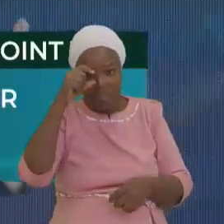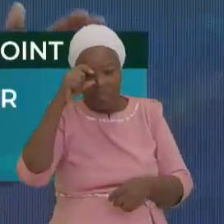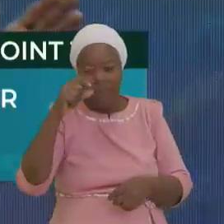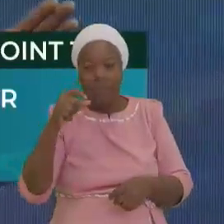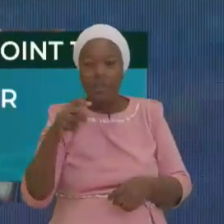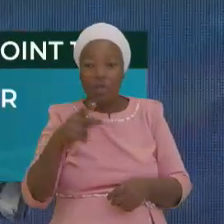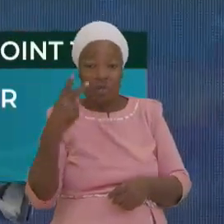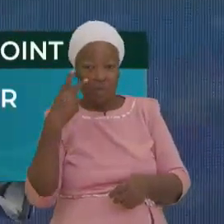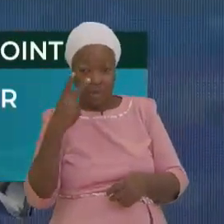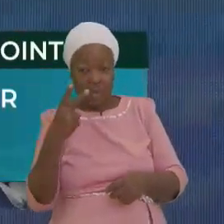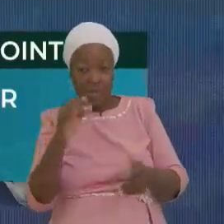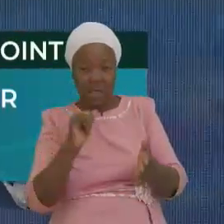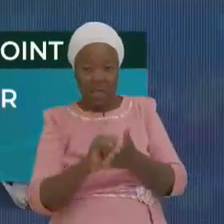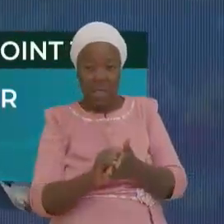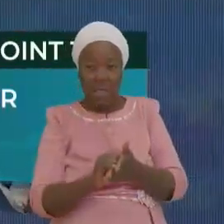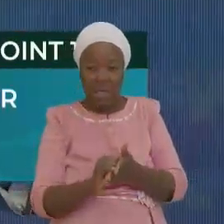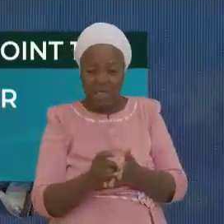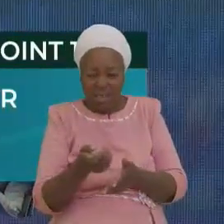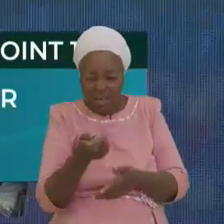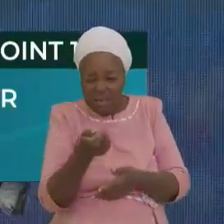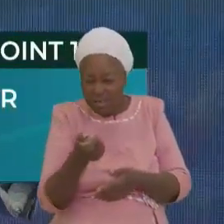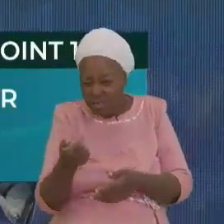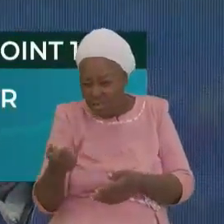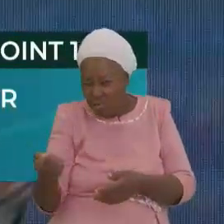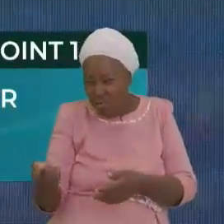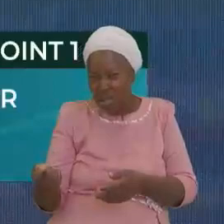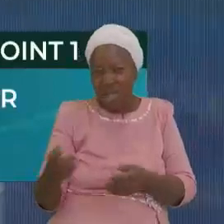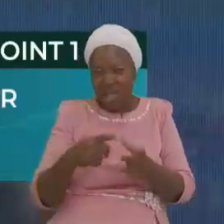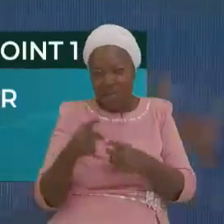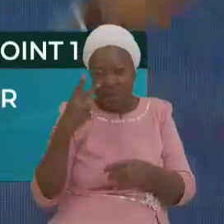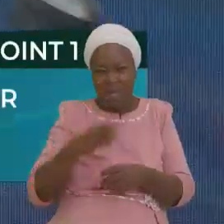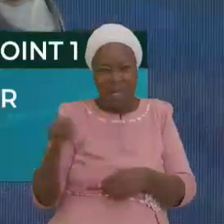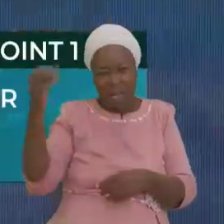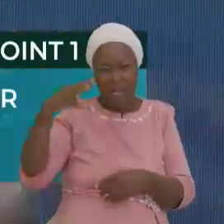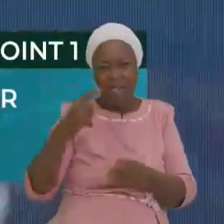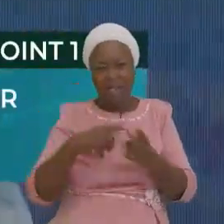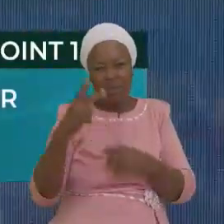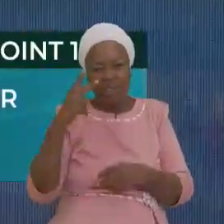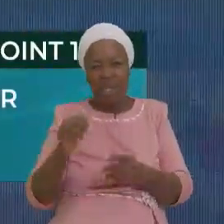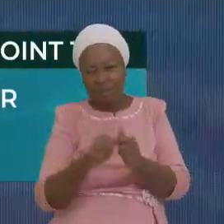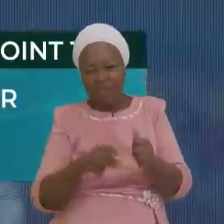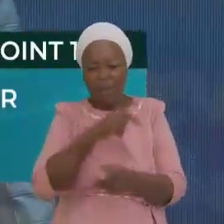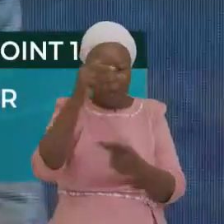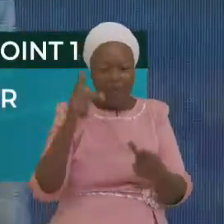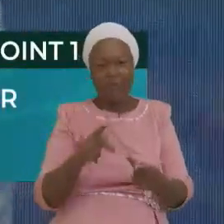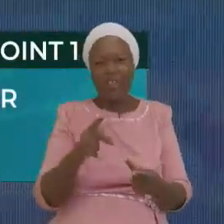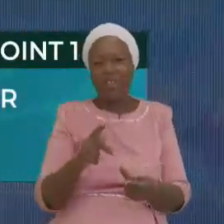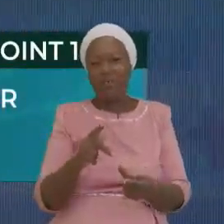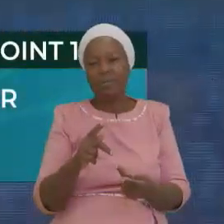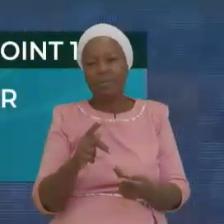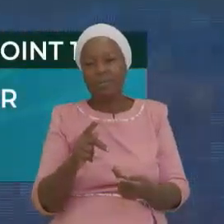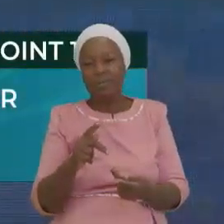you see the symmetry, you see the lines, you see everything perfect.